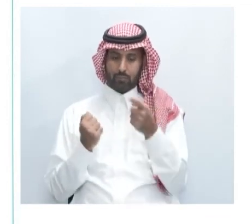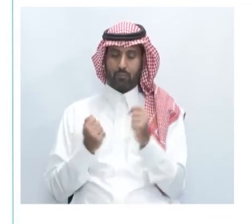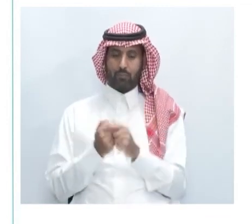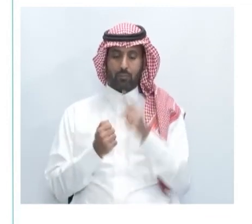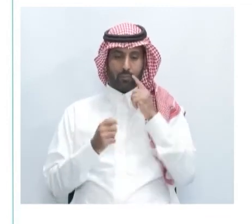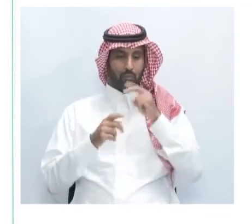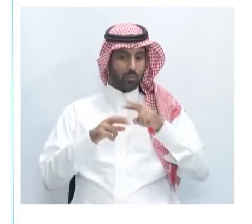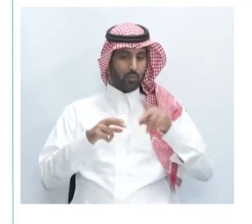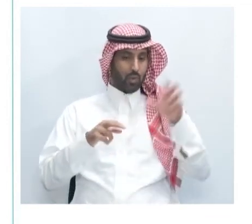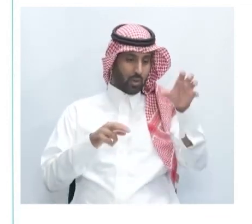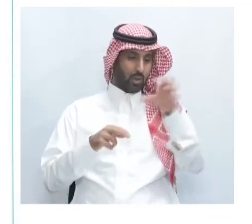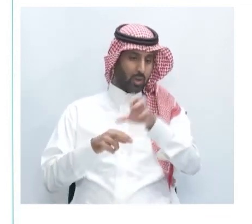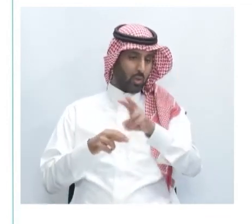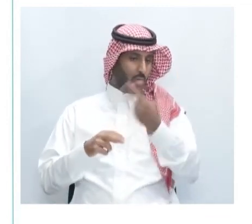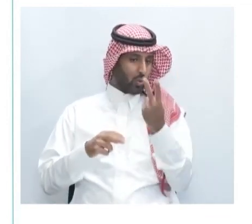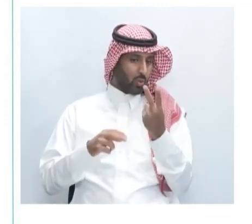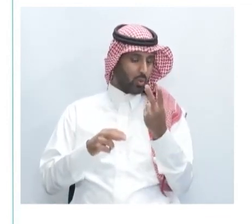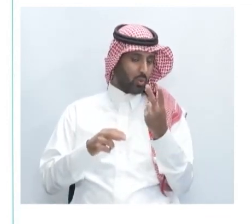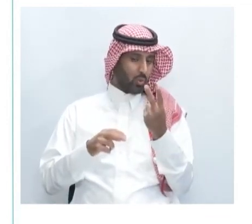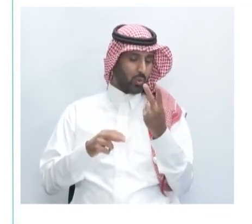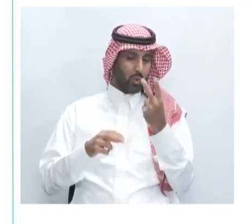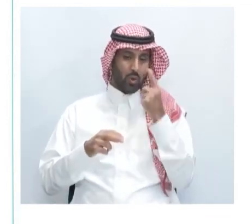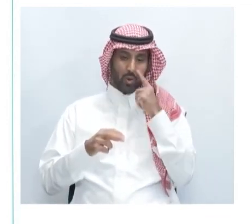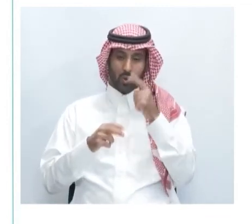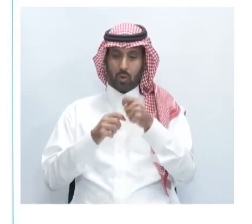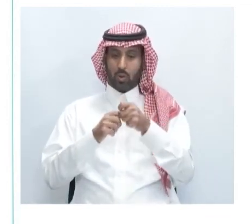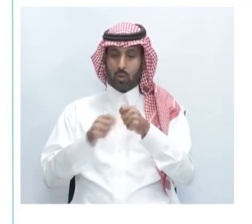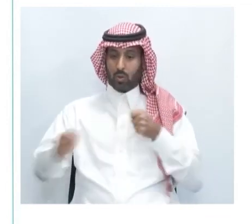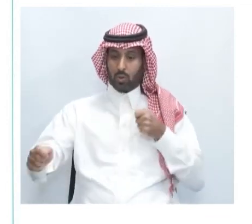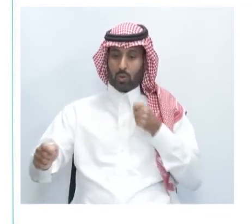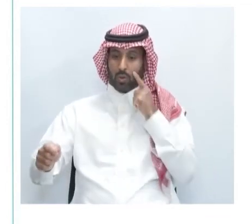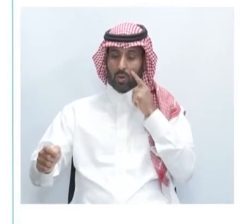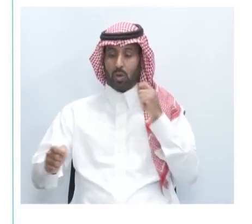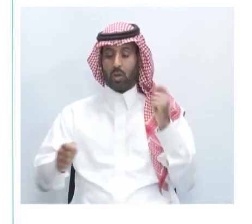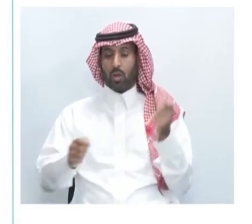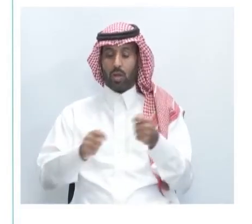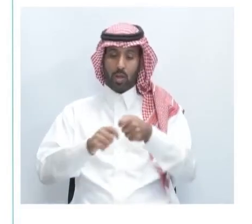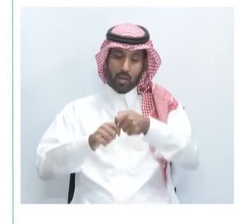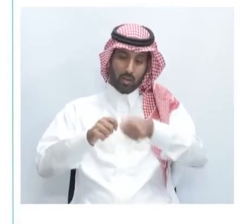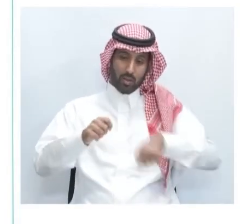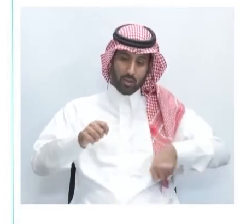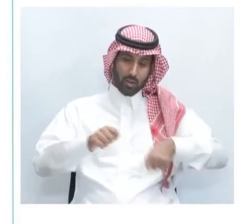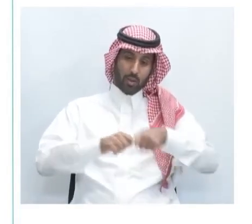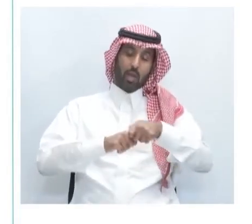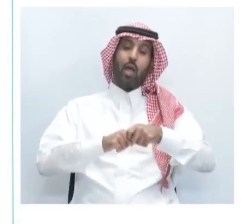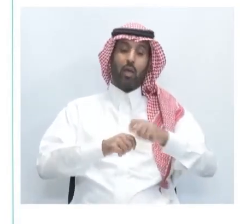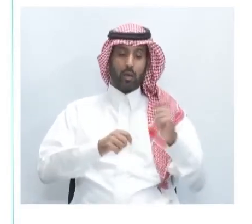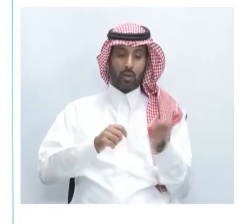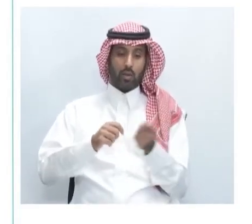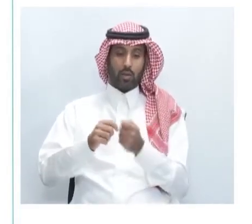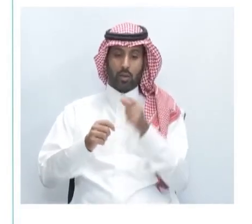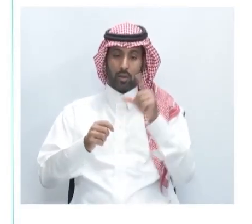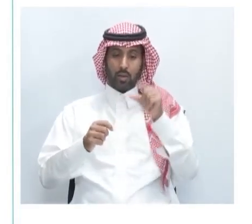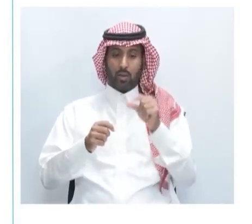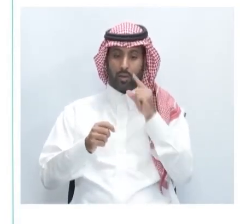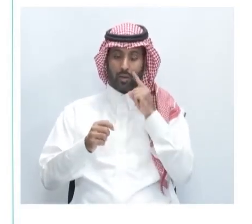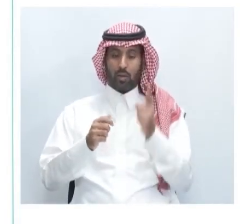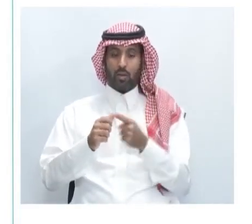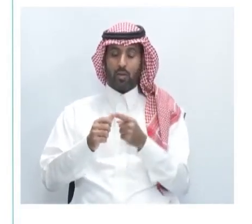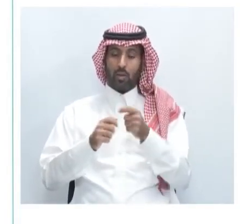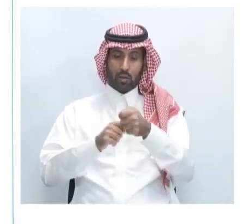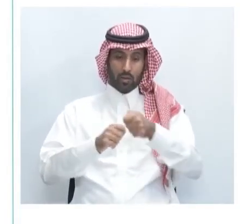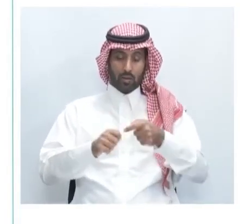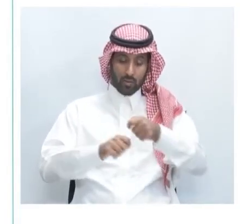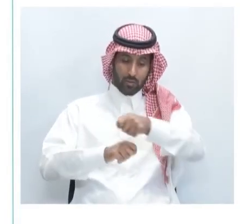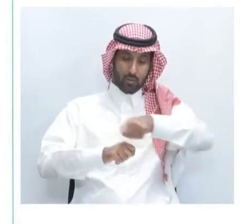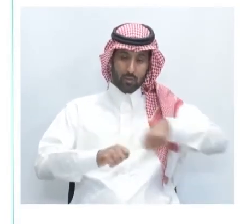two objects here. So we have a ruler and it's long, and we have a pen. It's what? Yes, it's short.